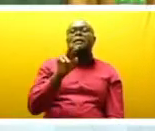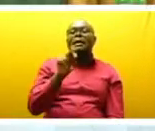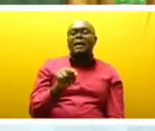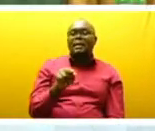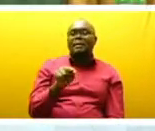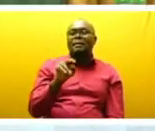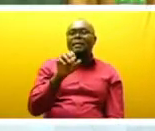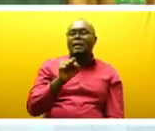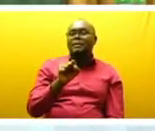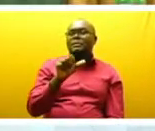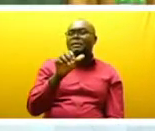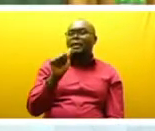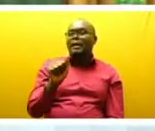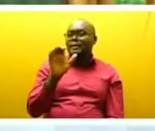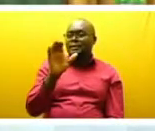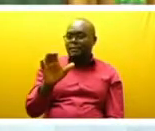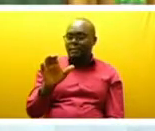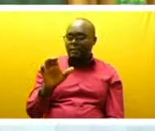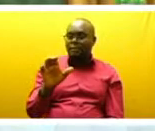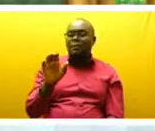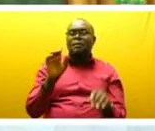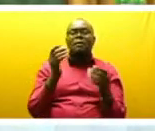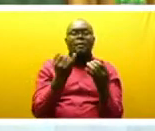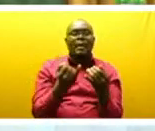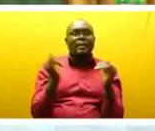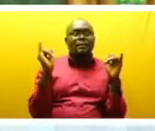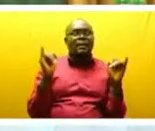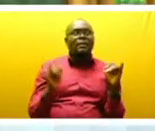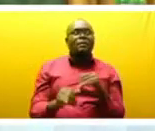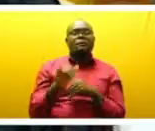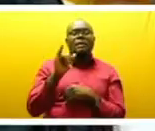NSAC on the independence of Iebc.